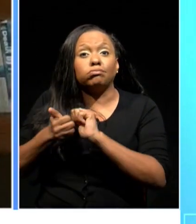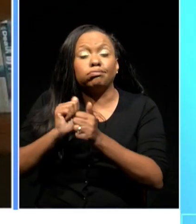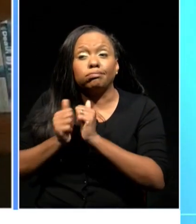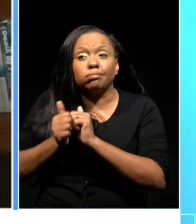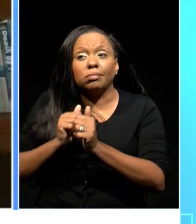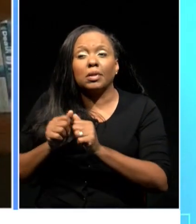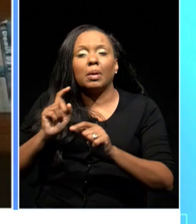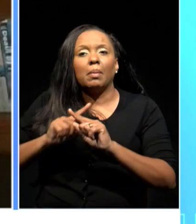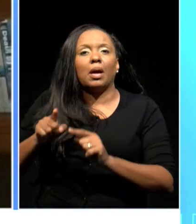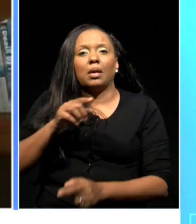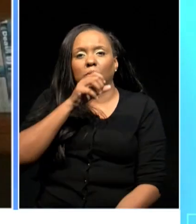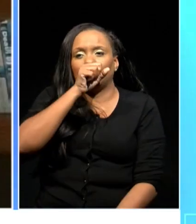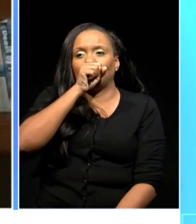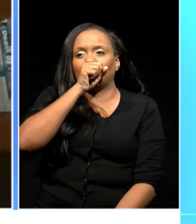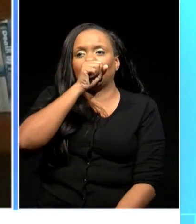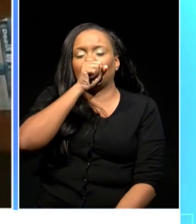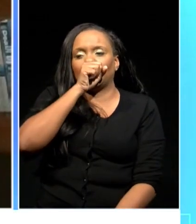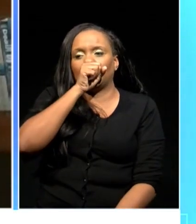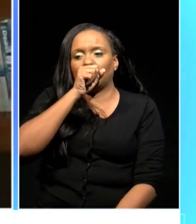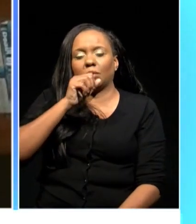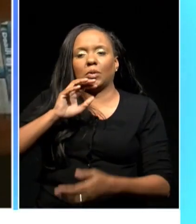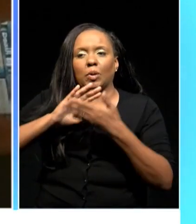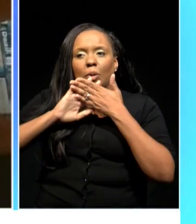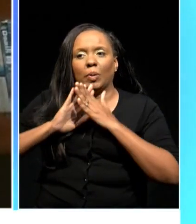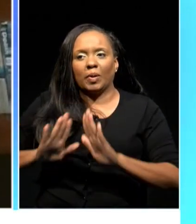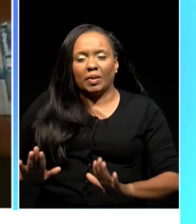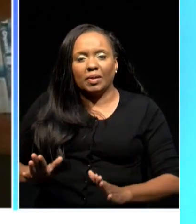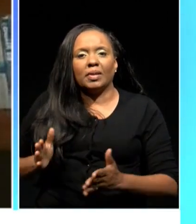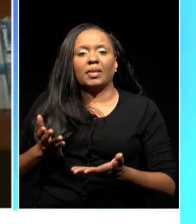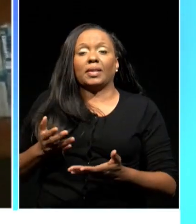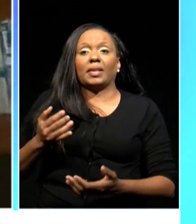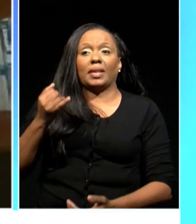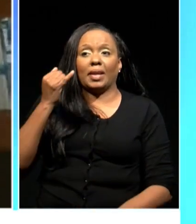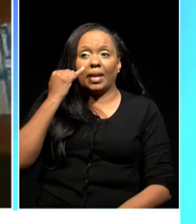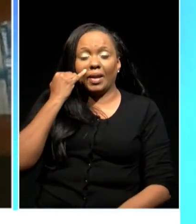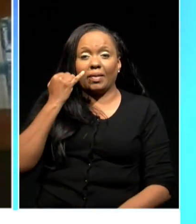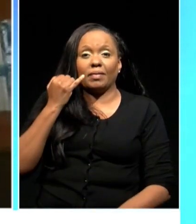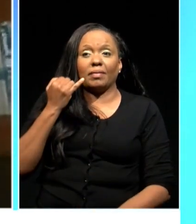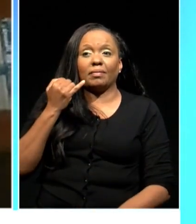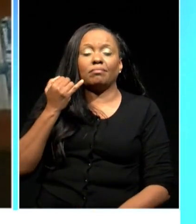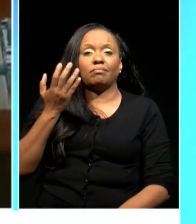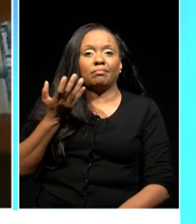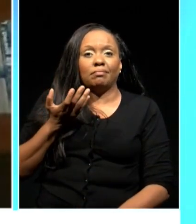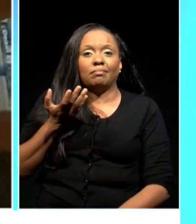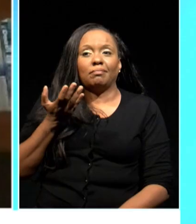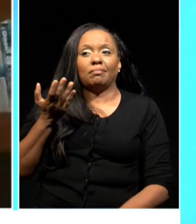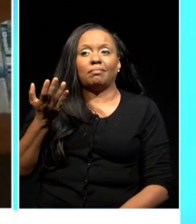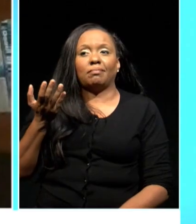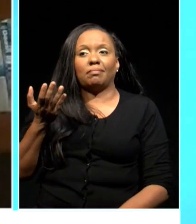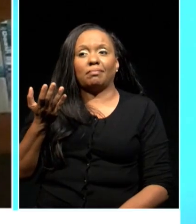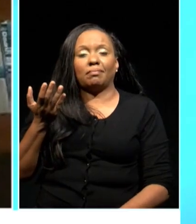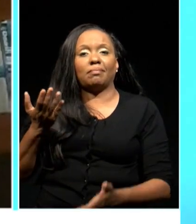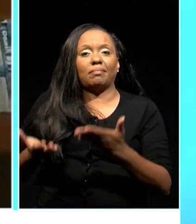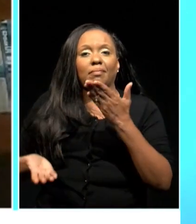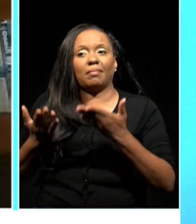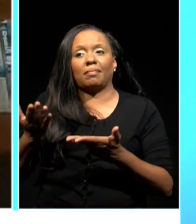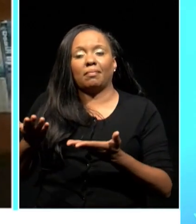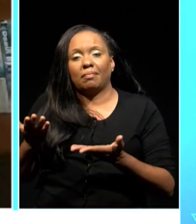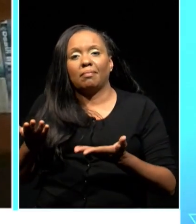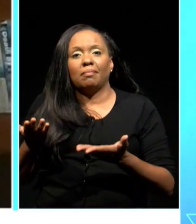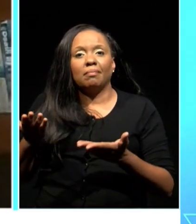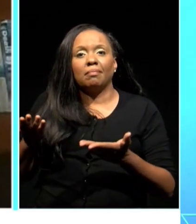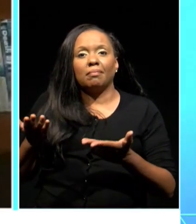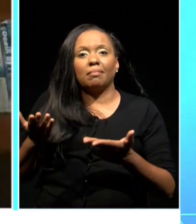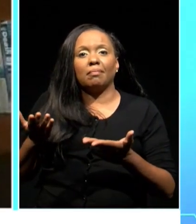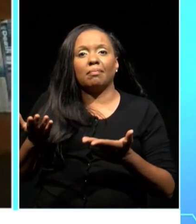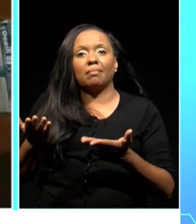kept quiet for the last 3.5 years, whether or not they might benefit from not having put themselves back in and would have waited